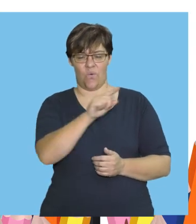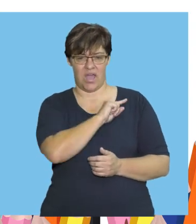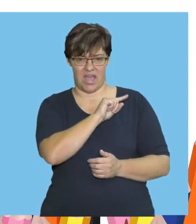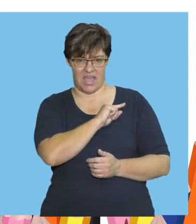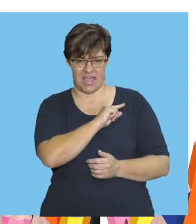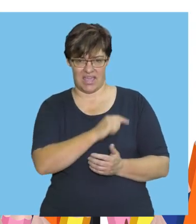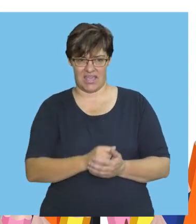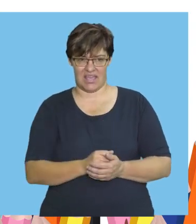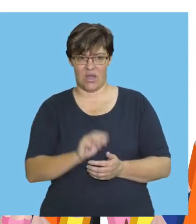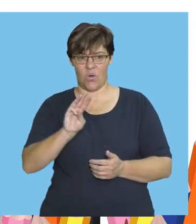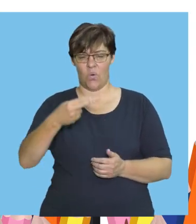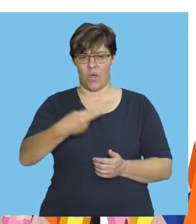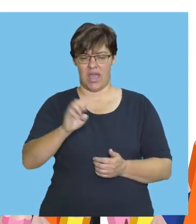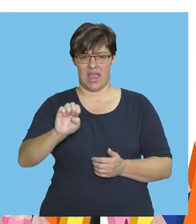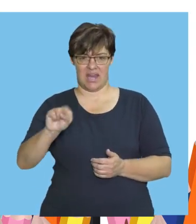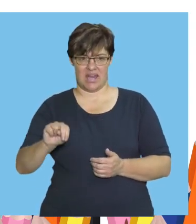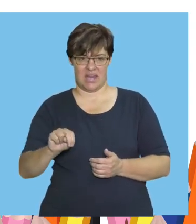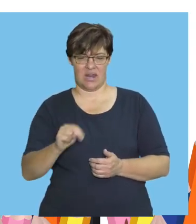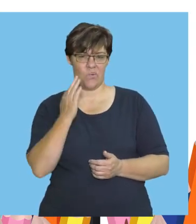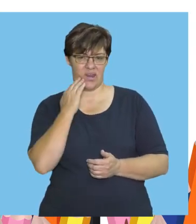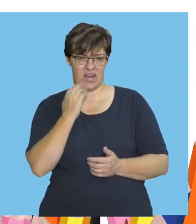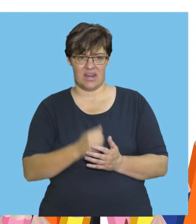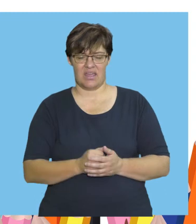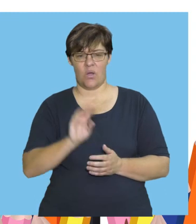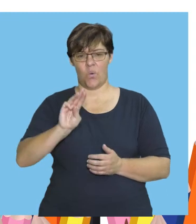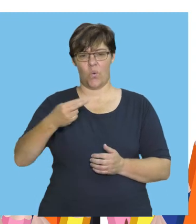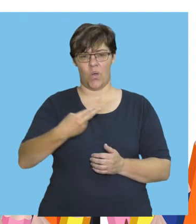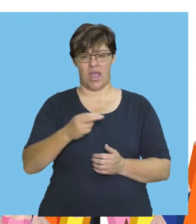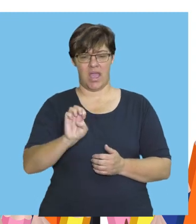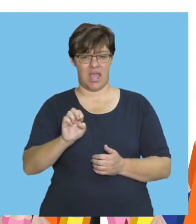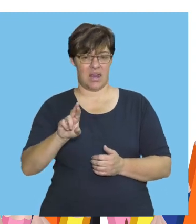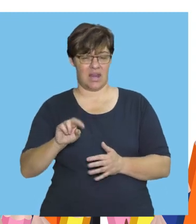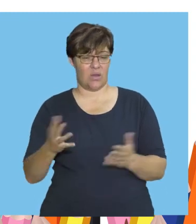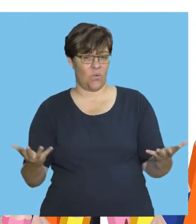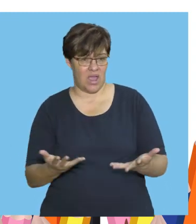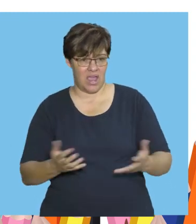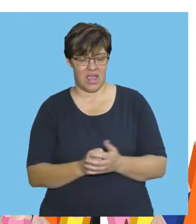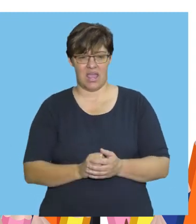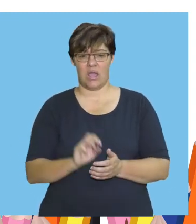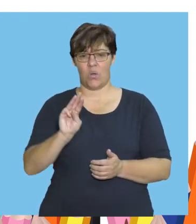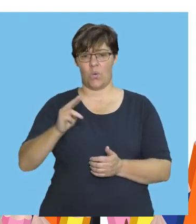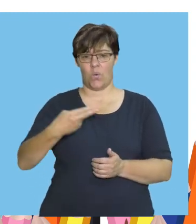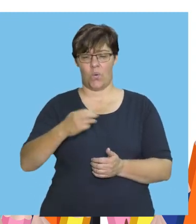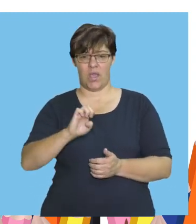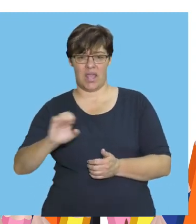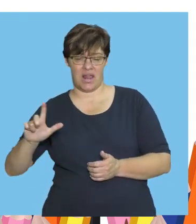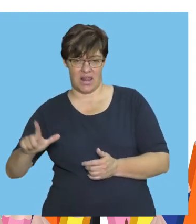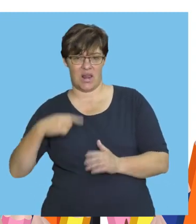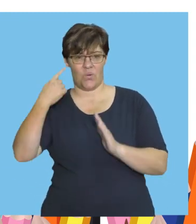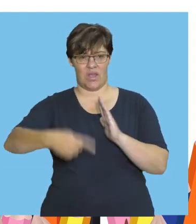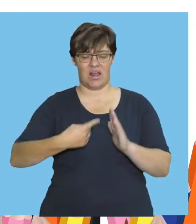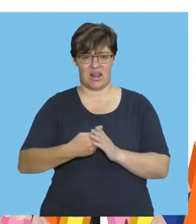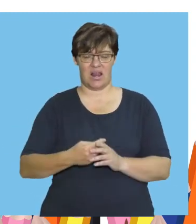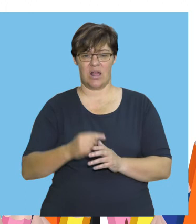I. Wh, in. Wh, Wh, eel.